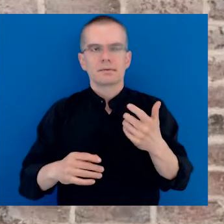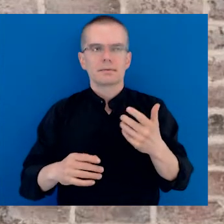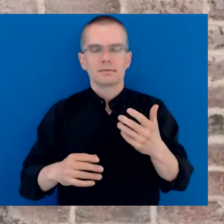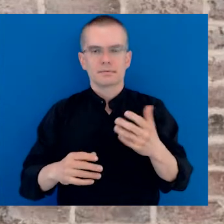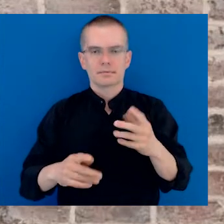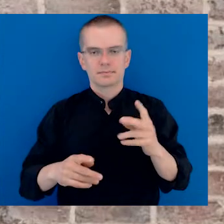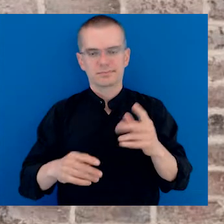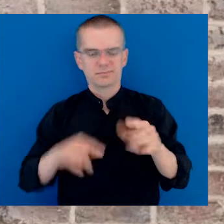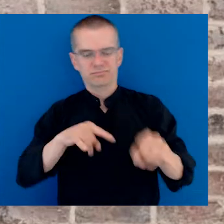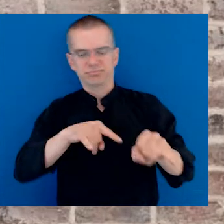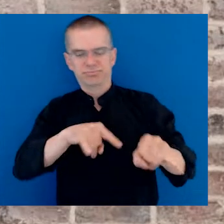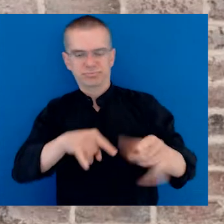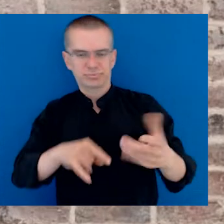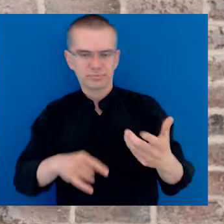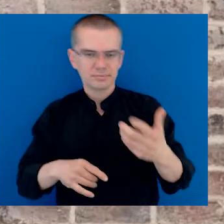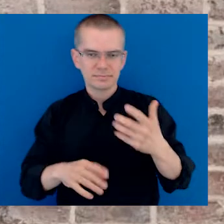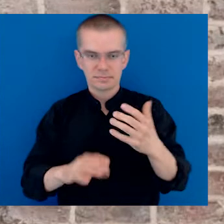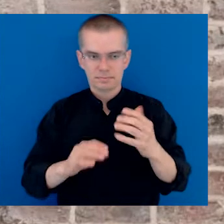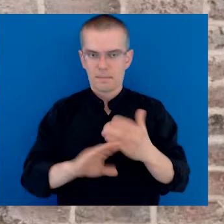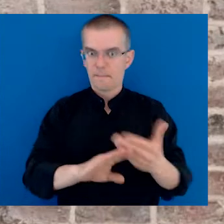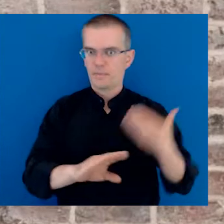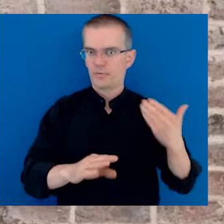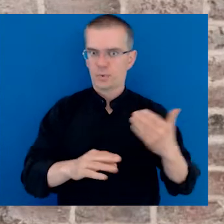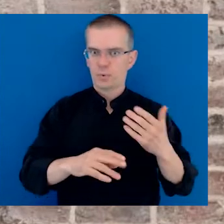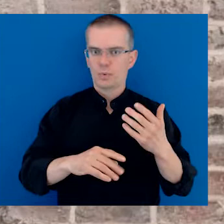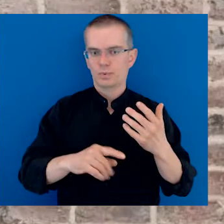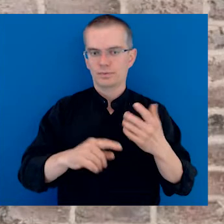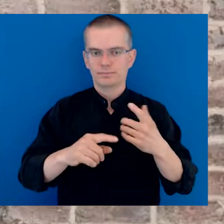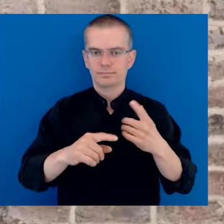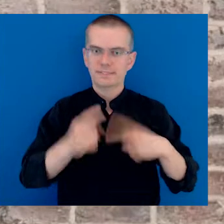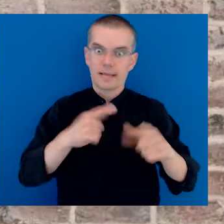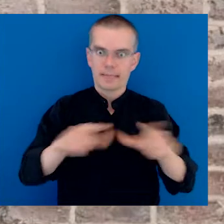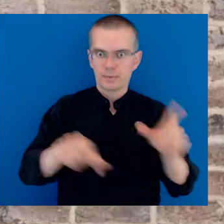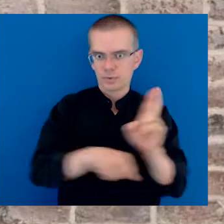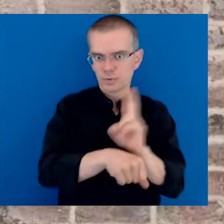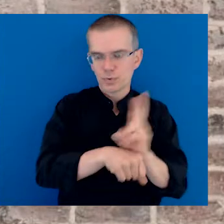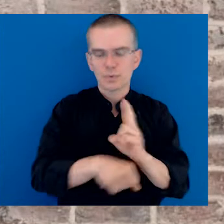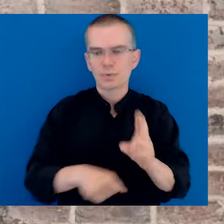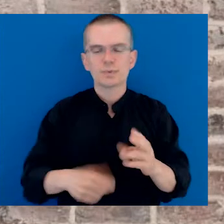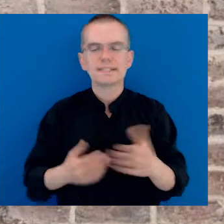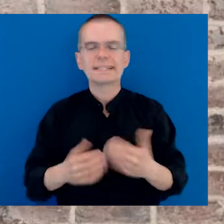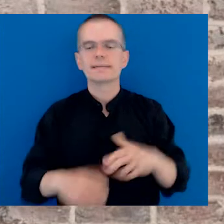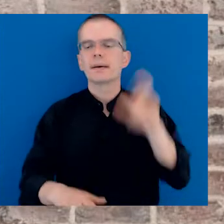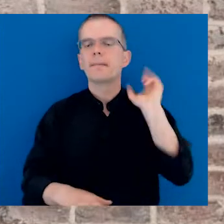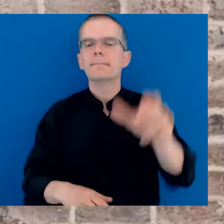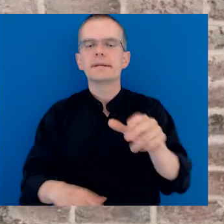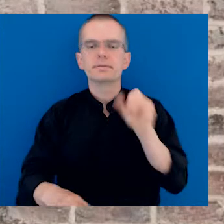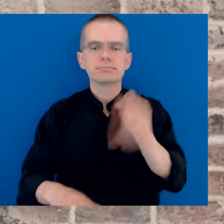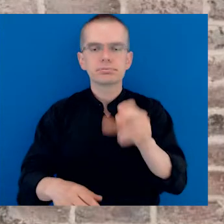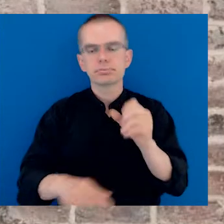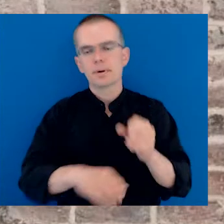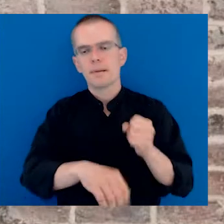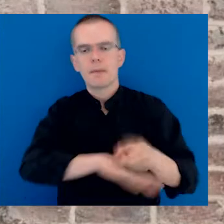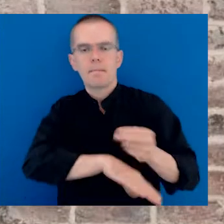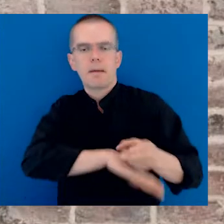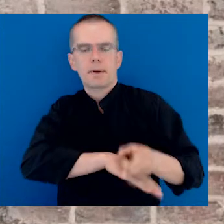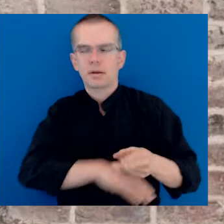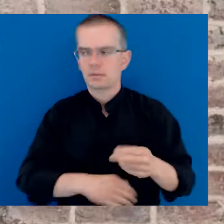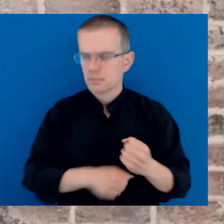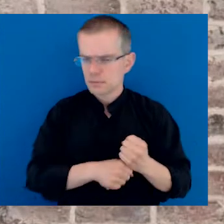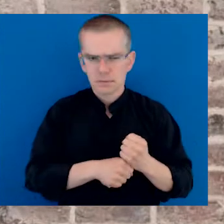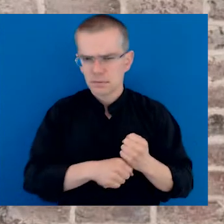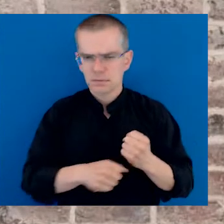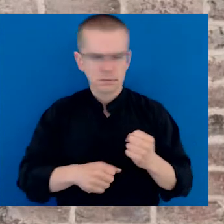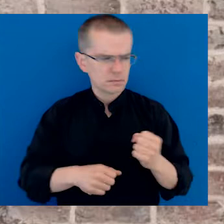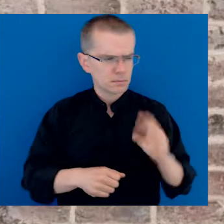the sign language is used, I mean, it's very easy to fast pitch him because he's too far away to know if it's a ball or a strike.